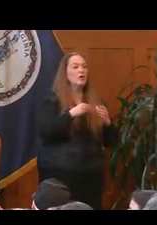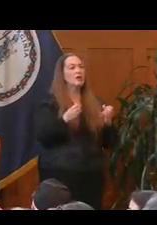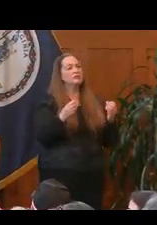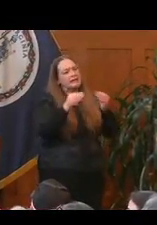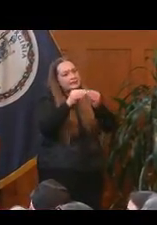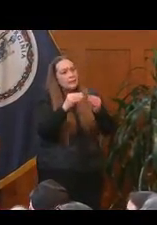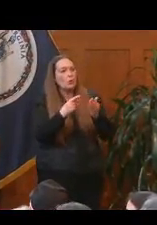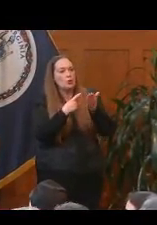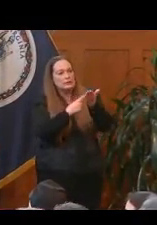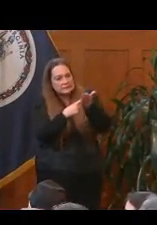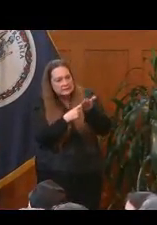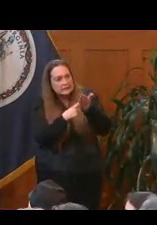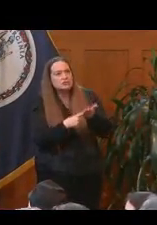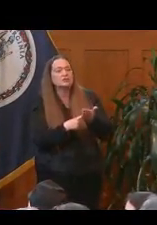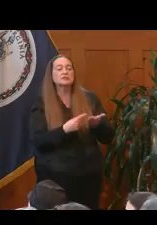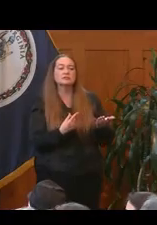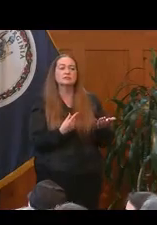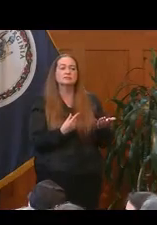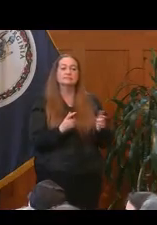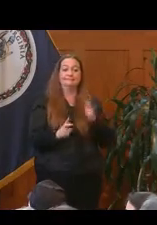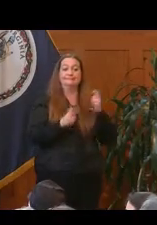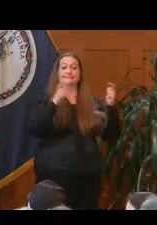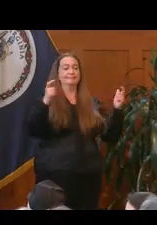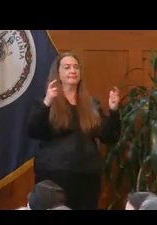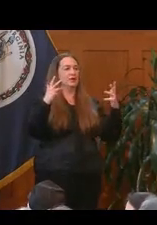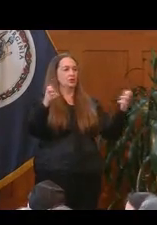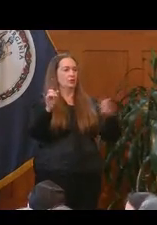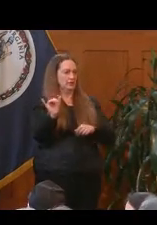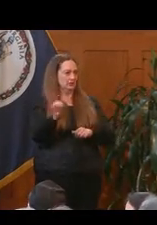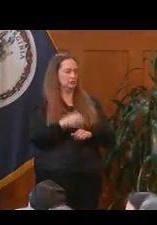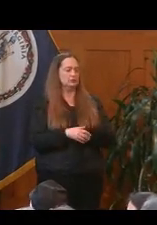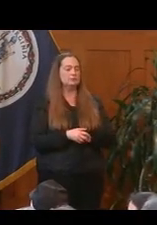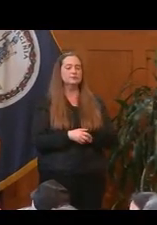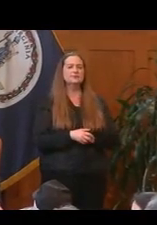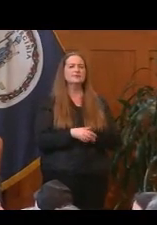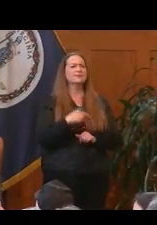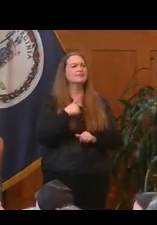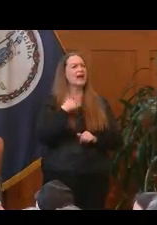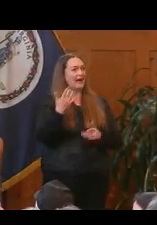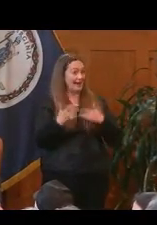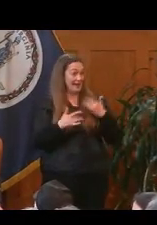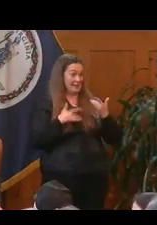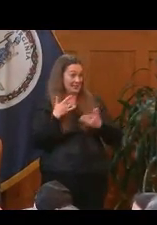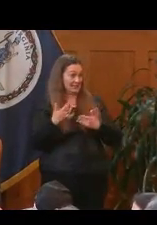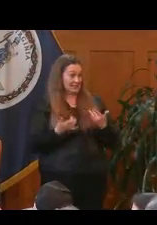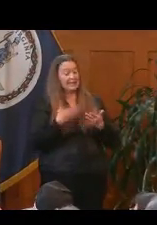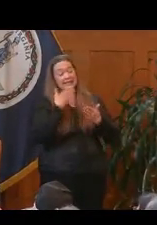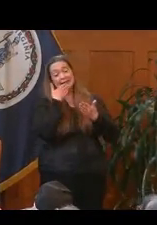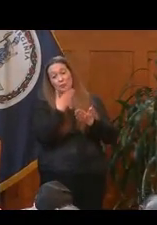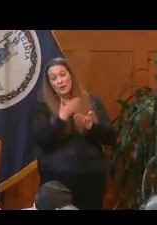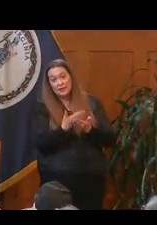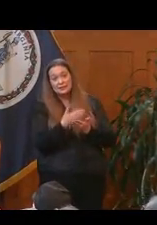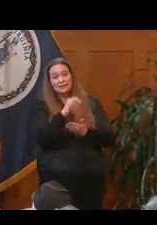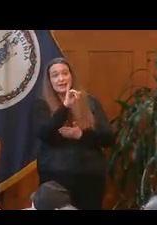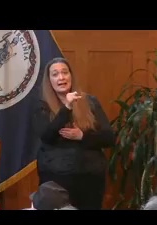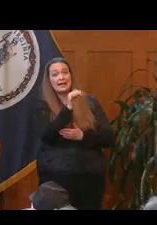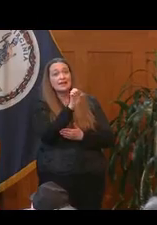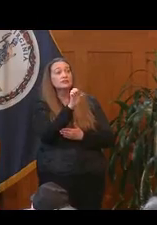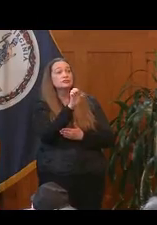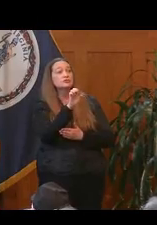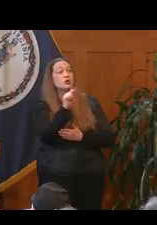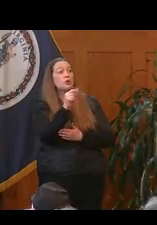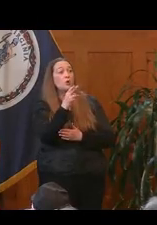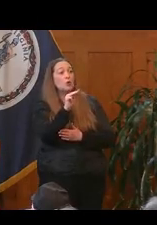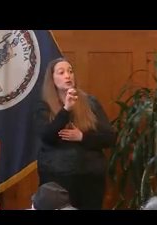venues. I'm really excited, and I'm going to give a hat tip to Joe Thomas and WCHB to